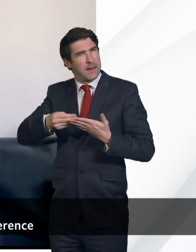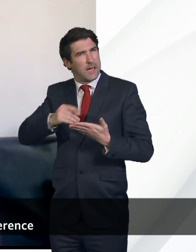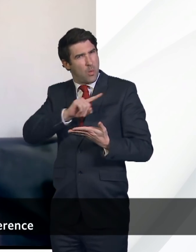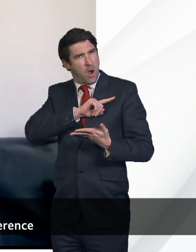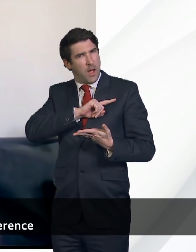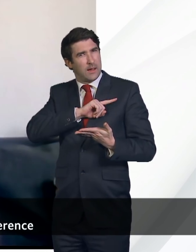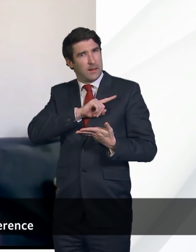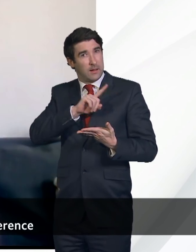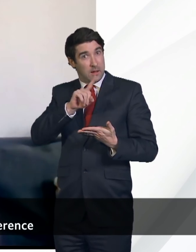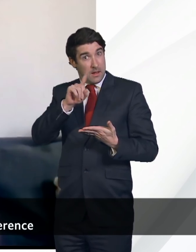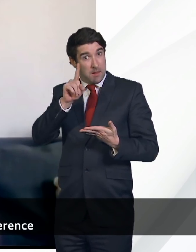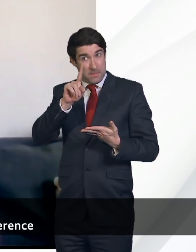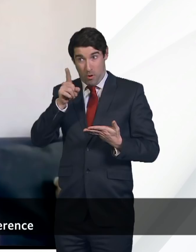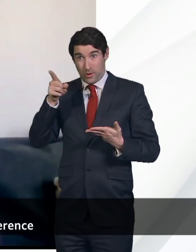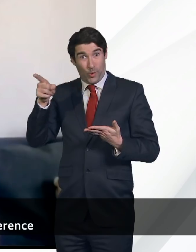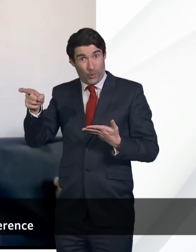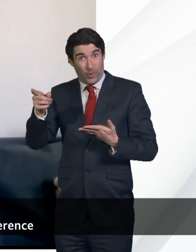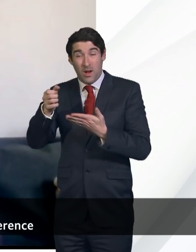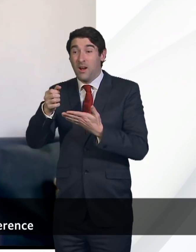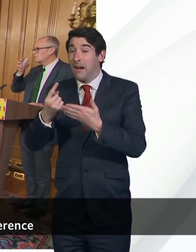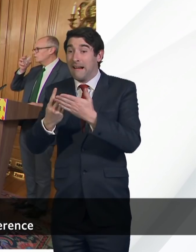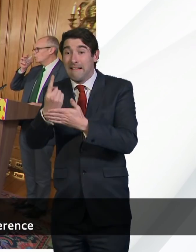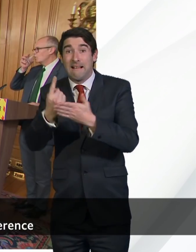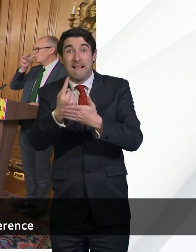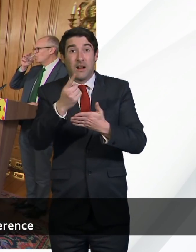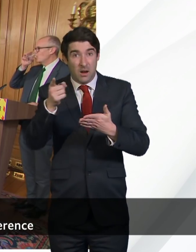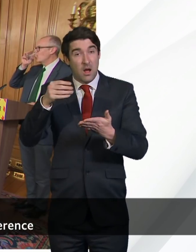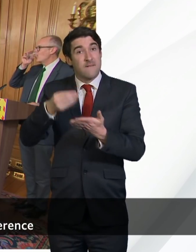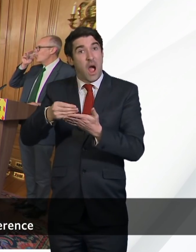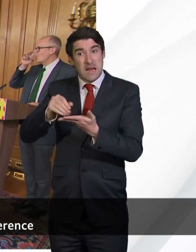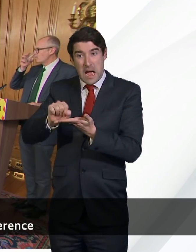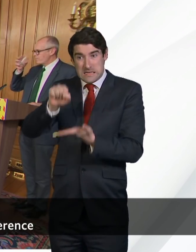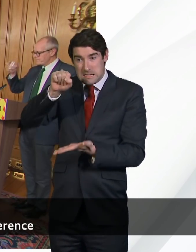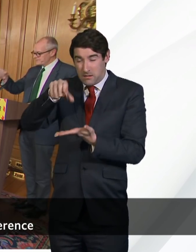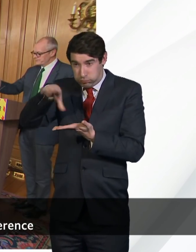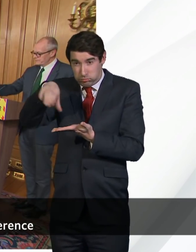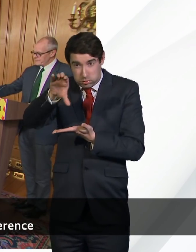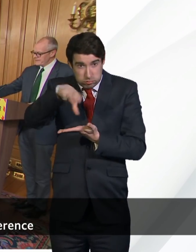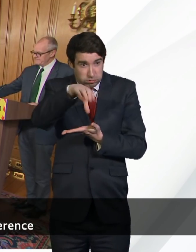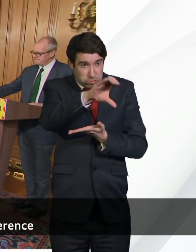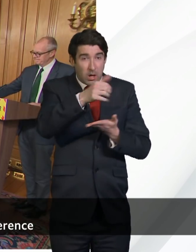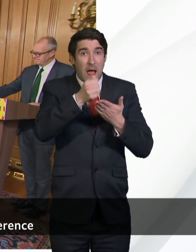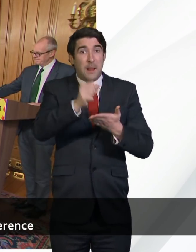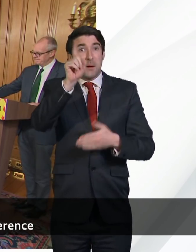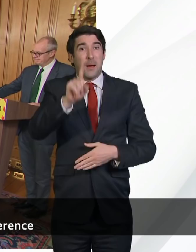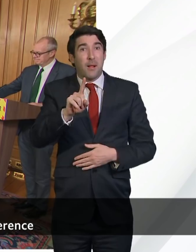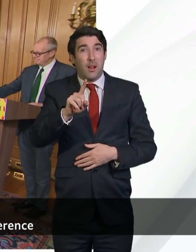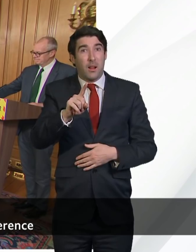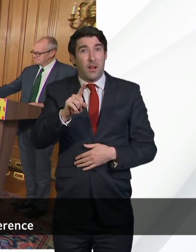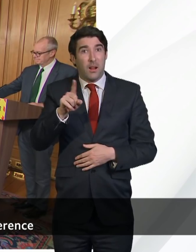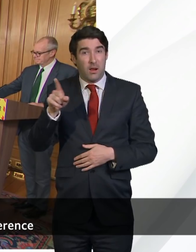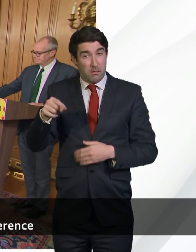because the cost of your economic interventions to address the crisis are costing more than you expected, particularly the job retention